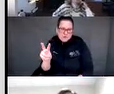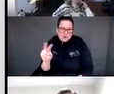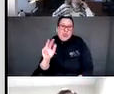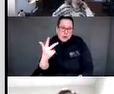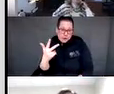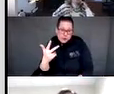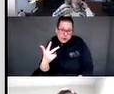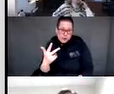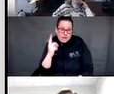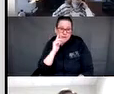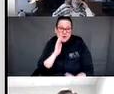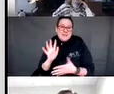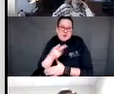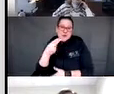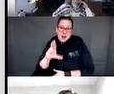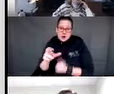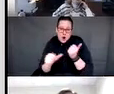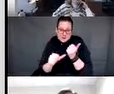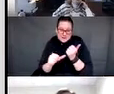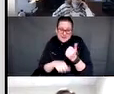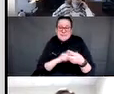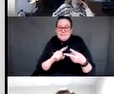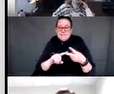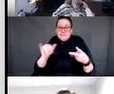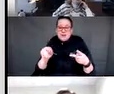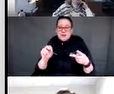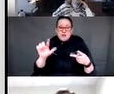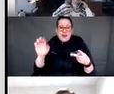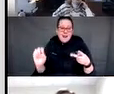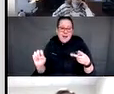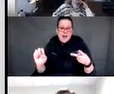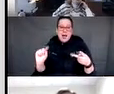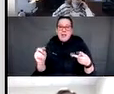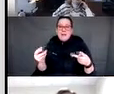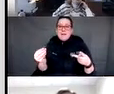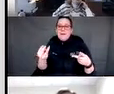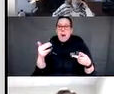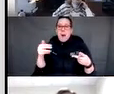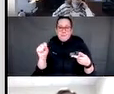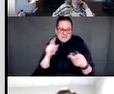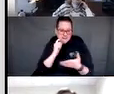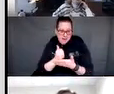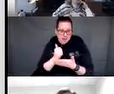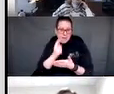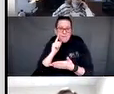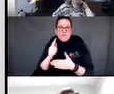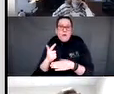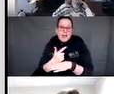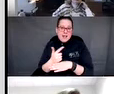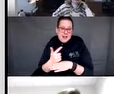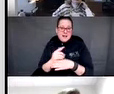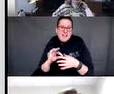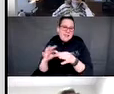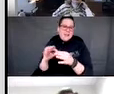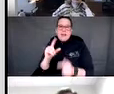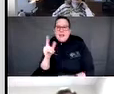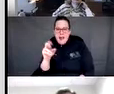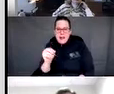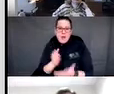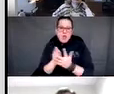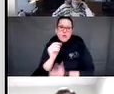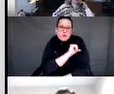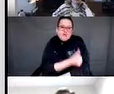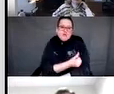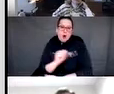3rd. And Janelle Thomas is also helping us with the liaison role through Strong Staffing, and she started with